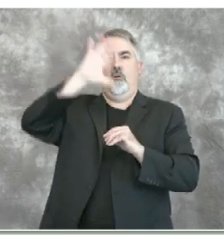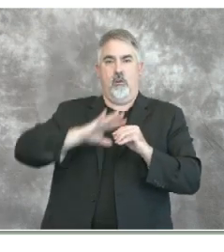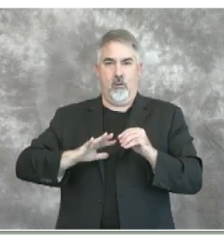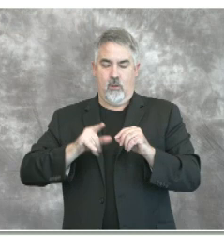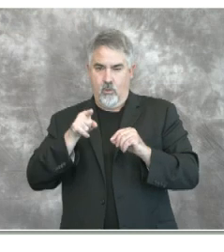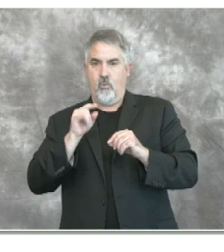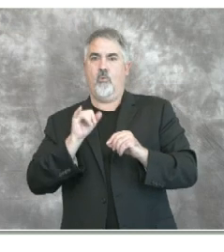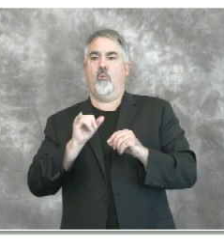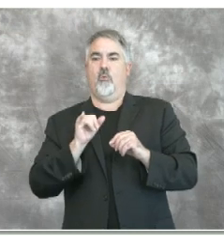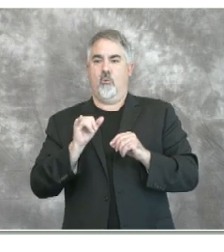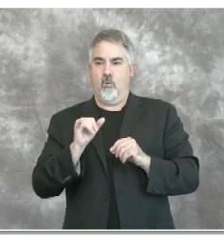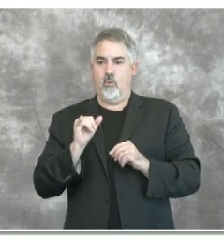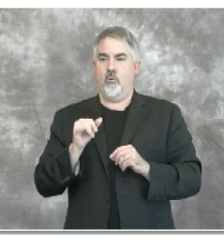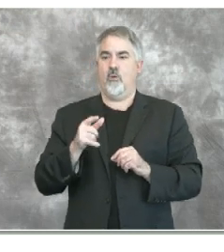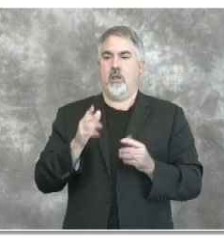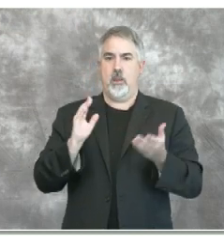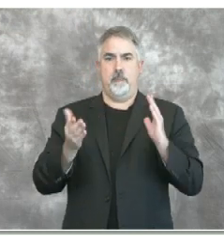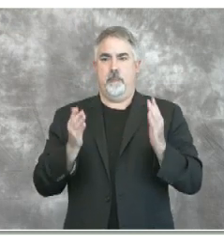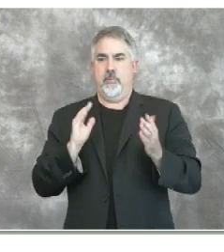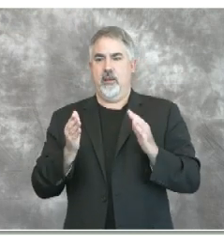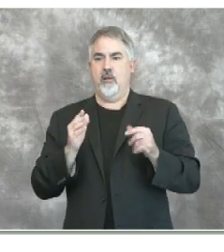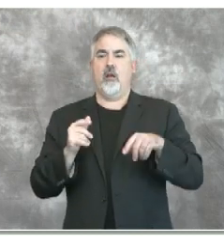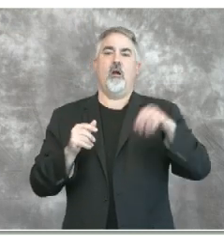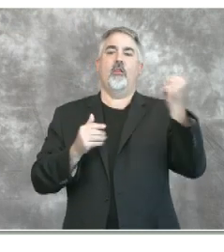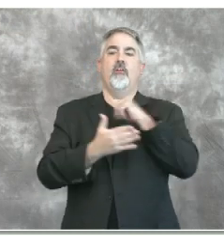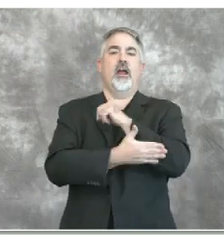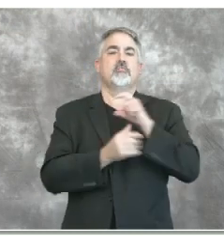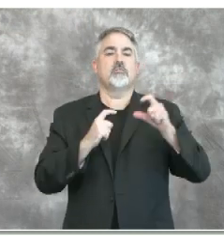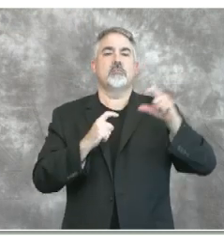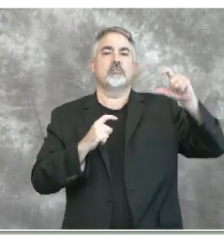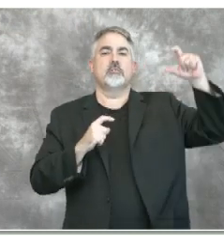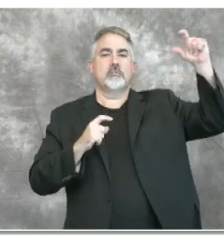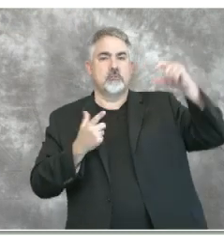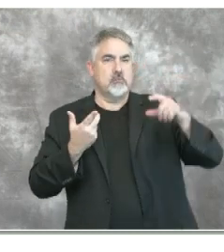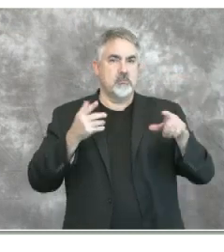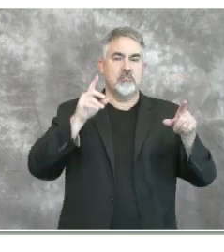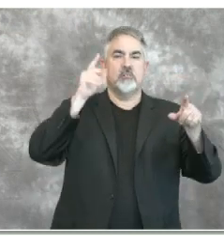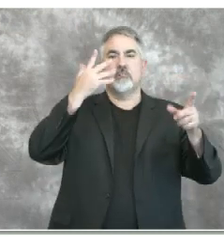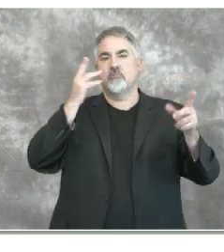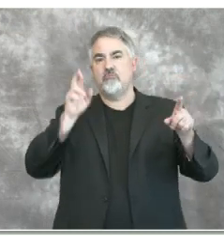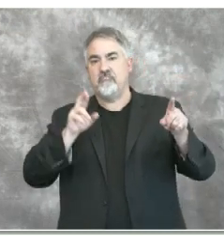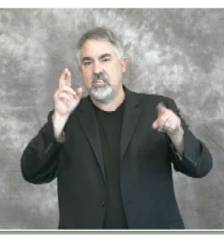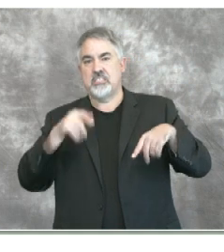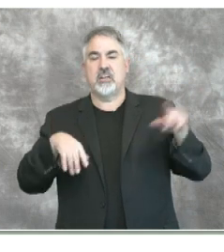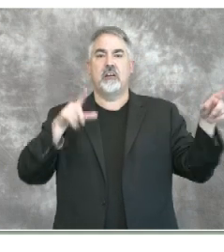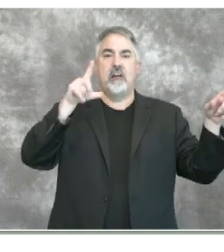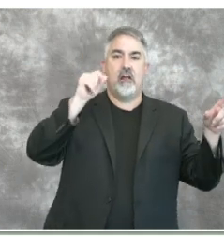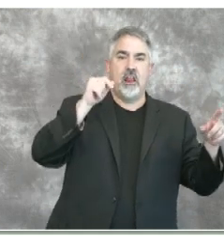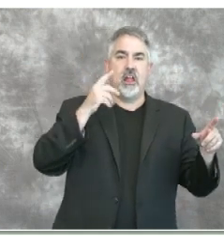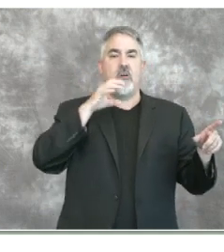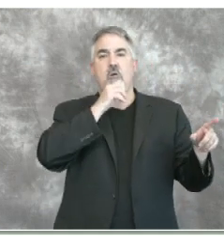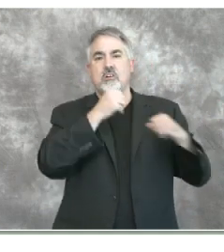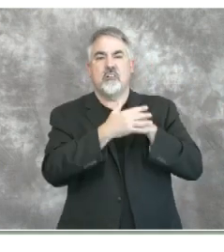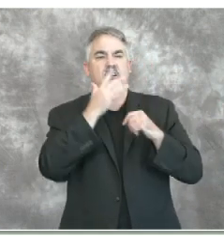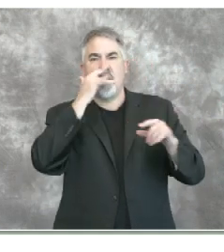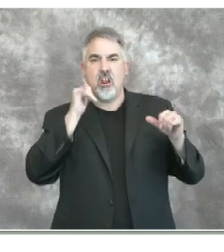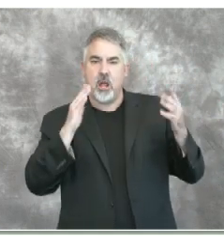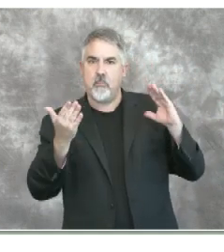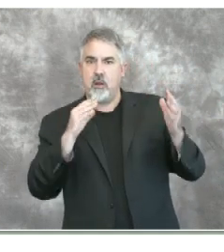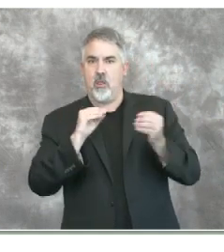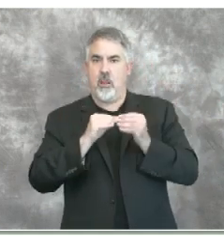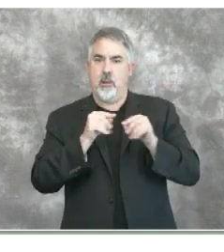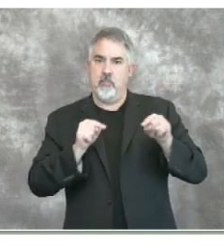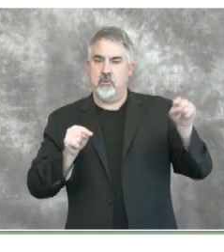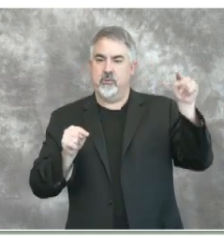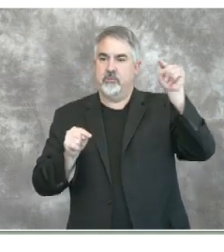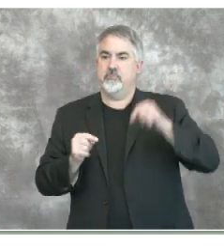are in relationship to other county. And I believe we are working to adjust this based on population so that you can